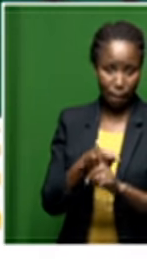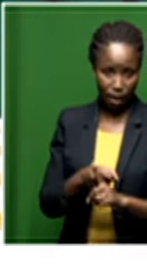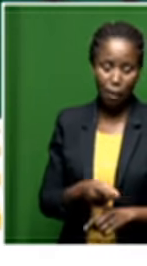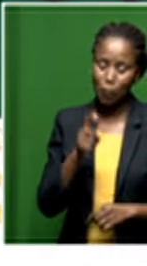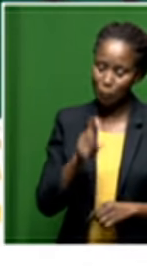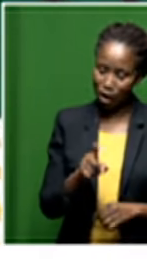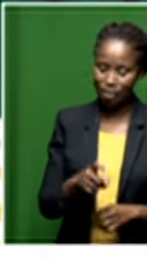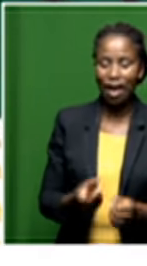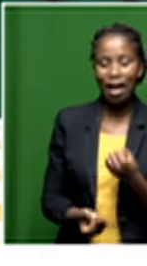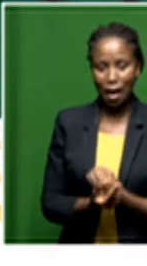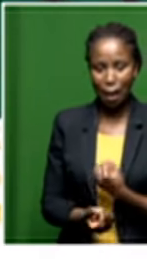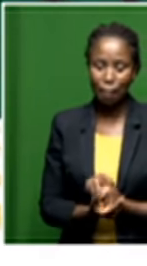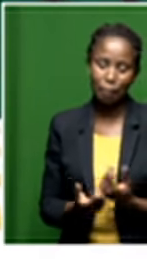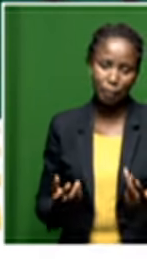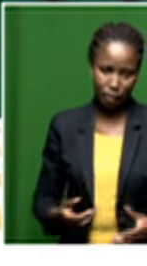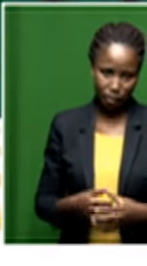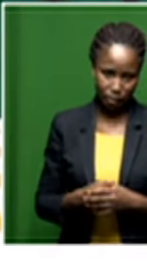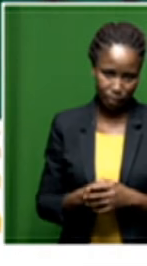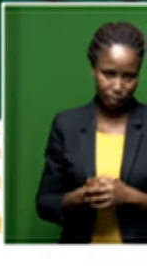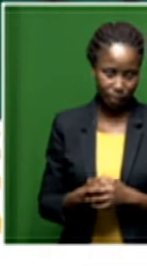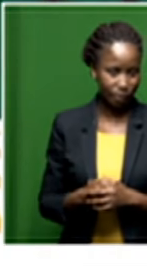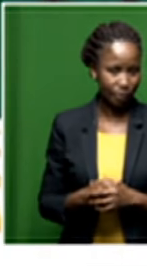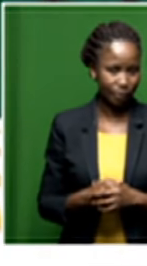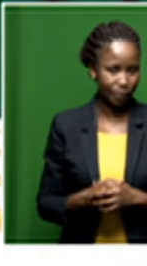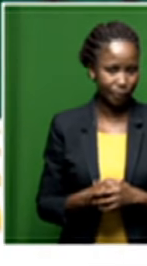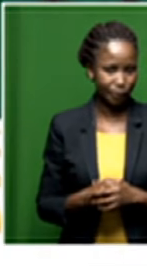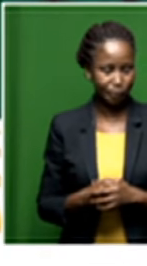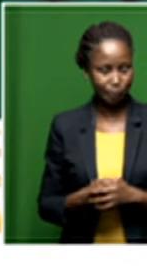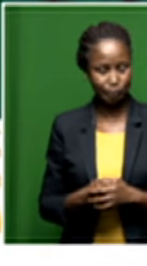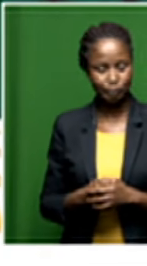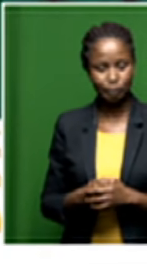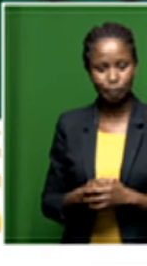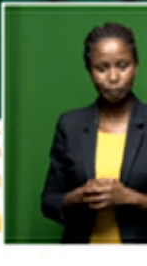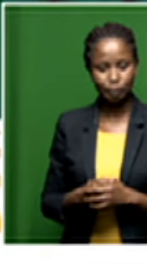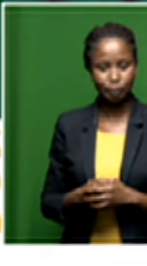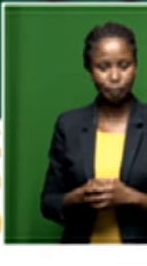be no one who's not allowed to campaign